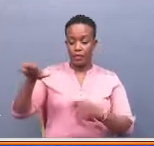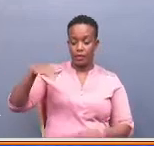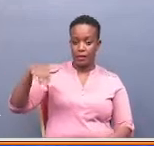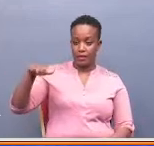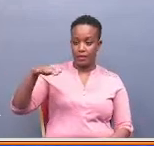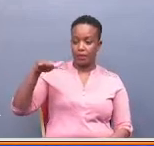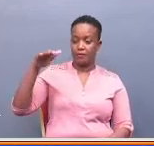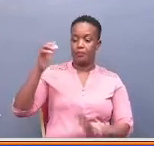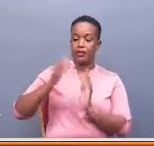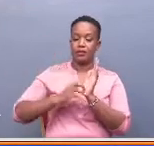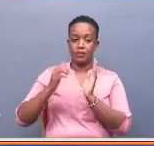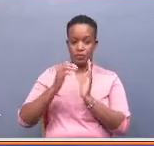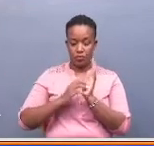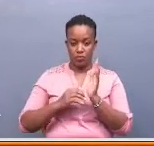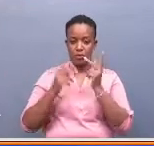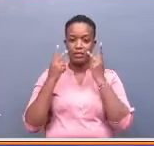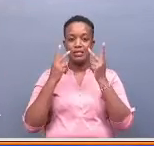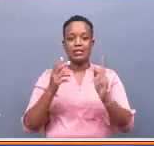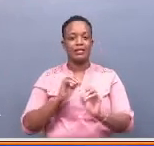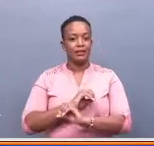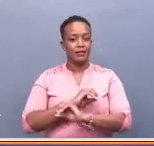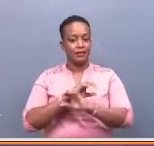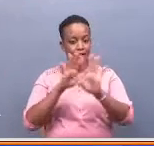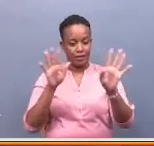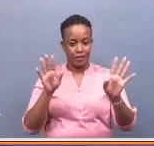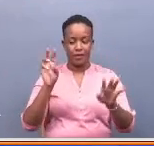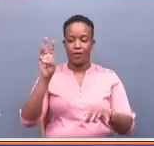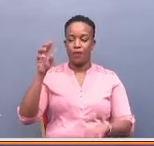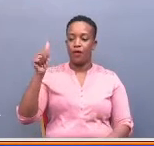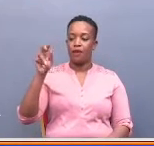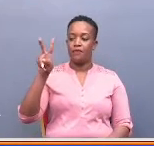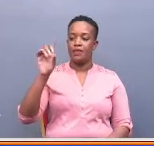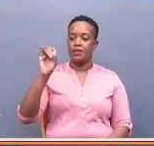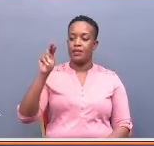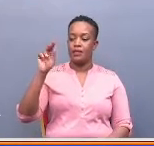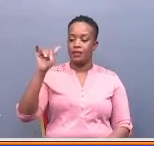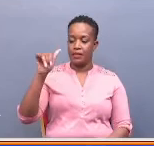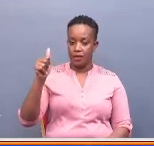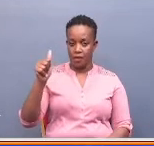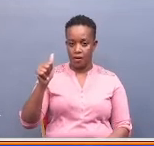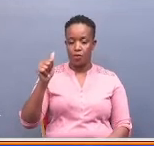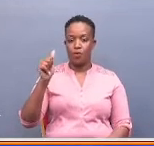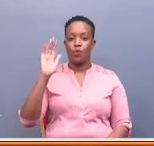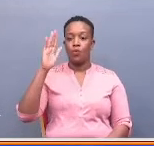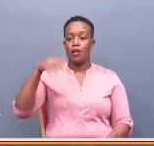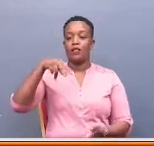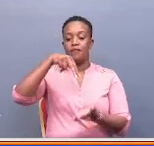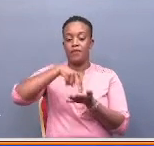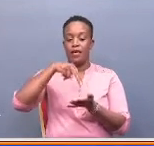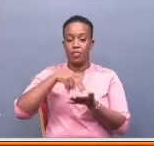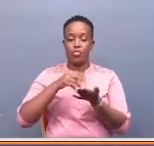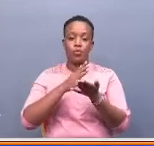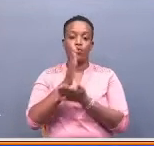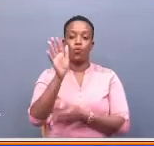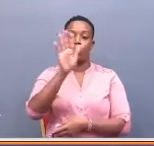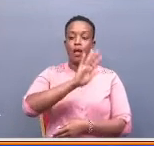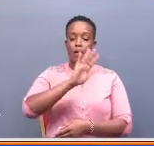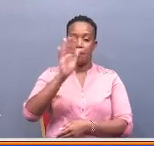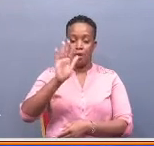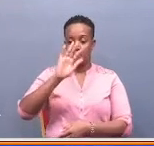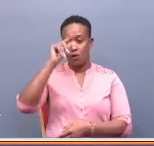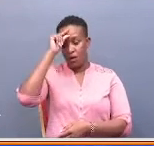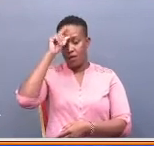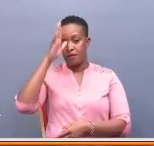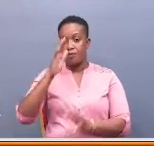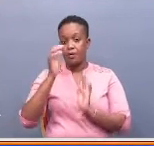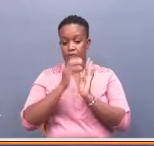Ni wazi kuwa Wavinya Ndeti ndiye atakayepeperusha bendera ya chama cha Wiper katika kinyang'anyiro cha ugavana kaunti ya Machakos. Katika kikao kilichoongozwa na